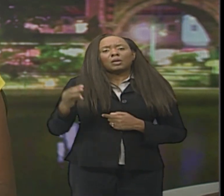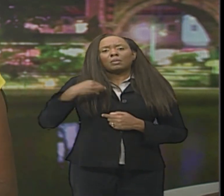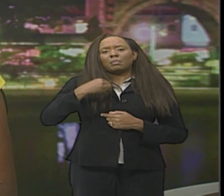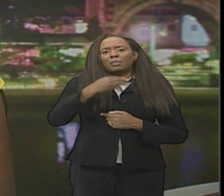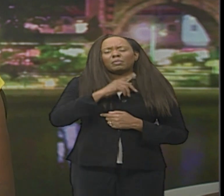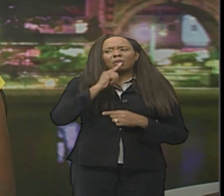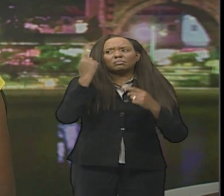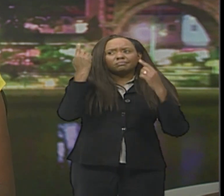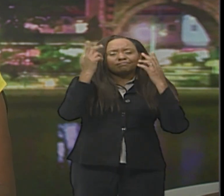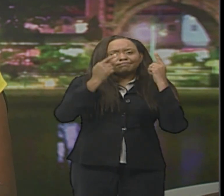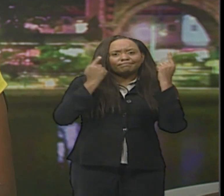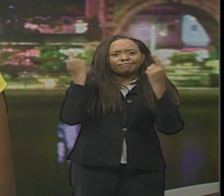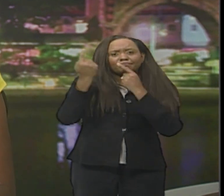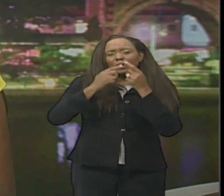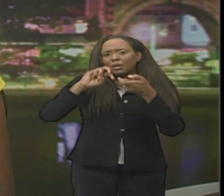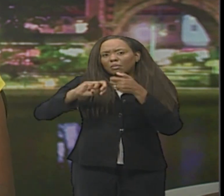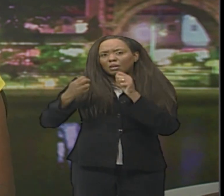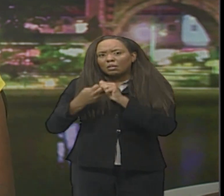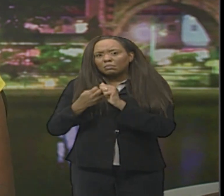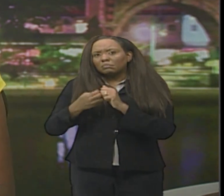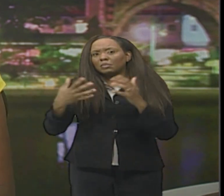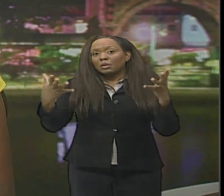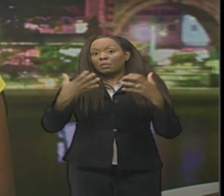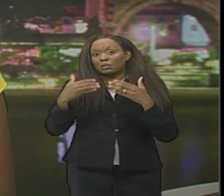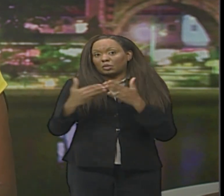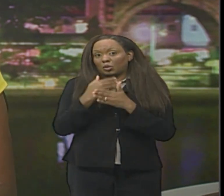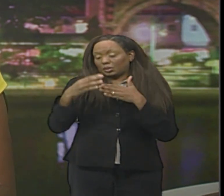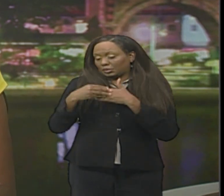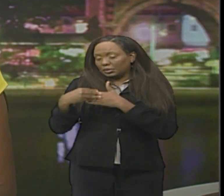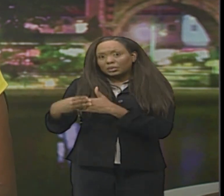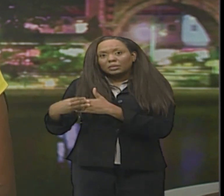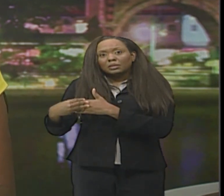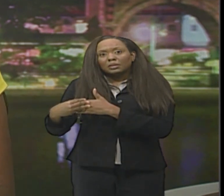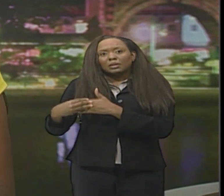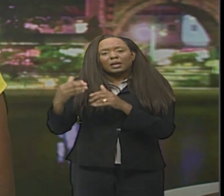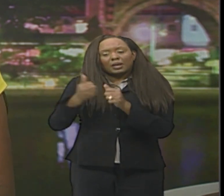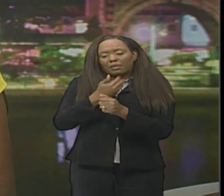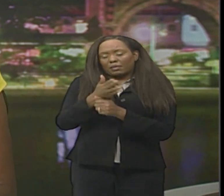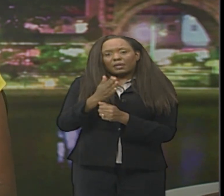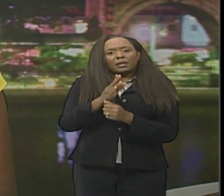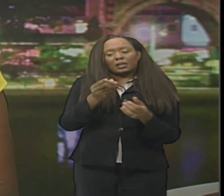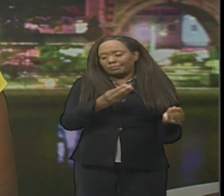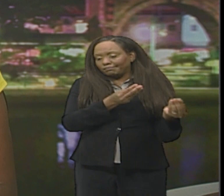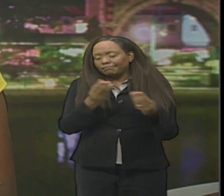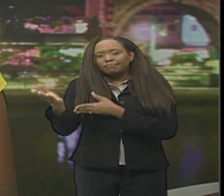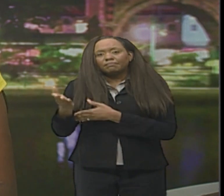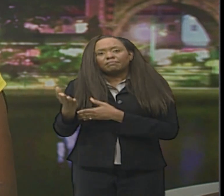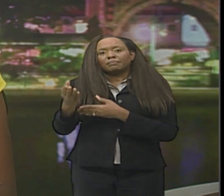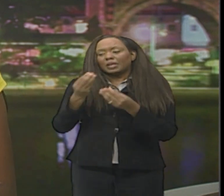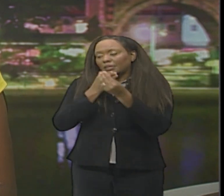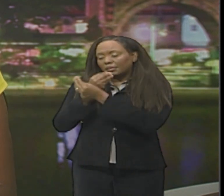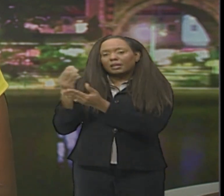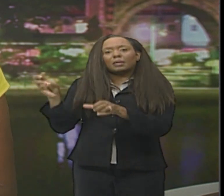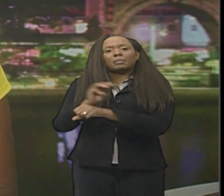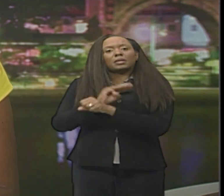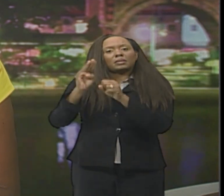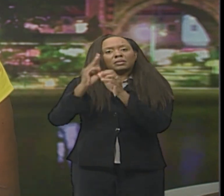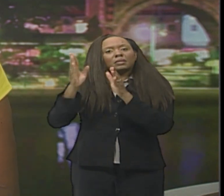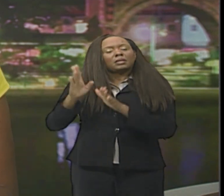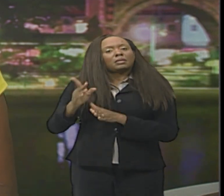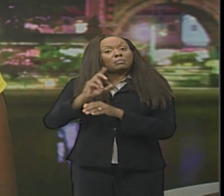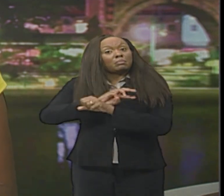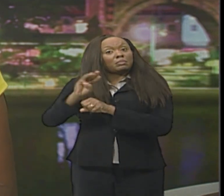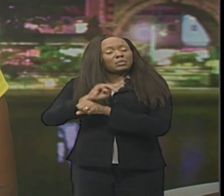concerns, and he's telling the new BUT leadership that matters before the ministry and those affecting teachers should not be